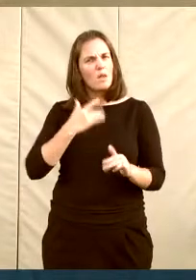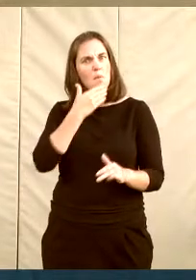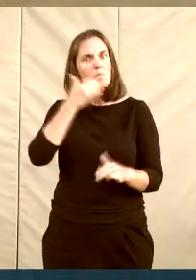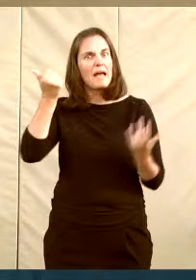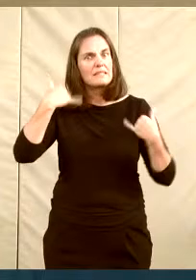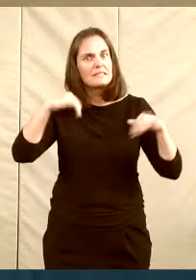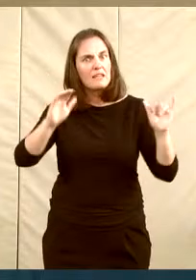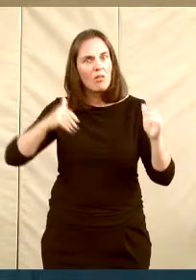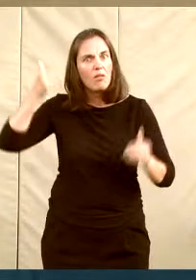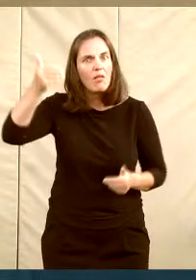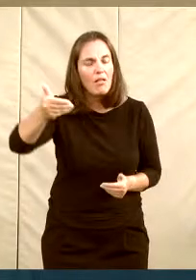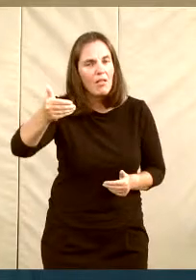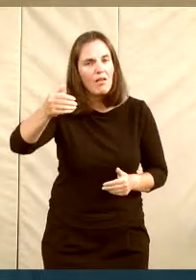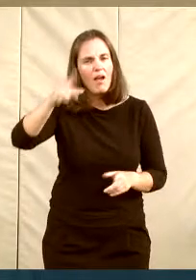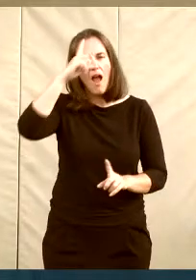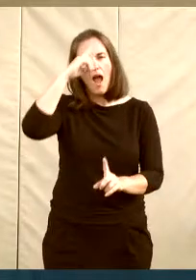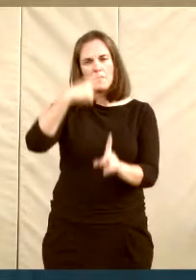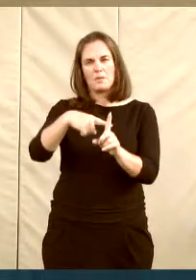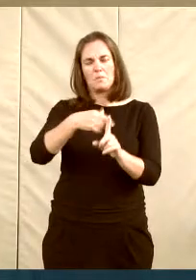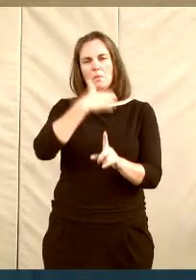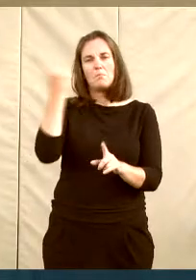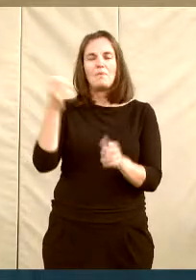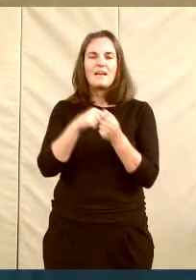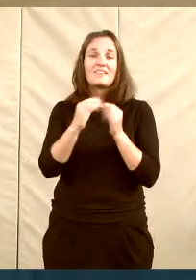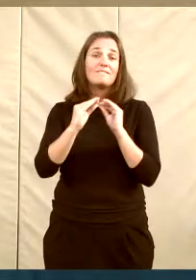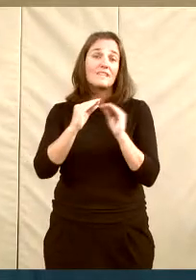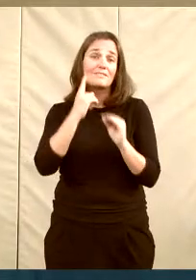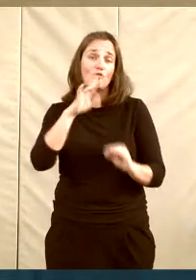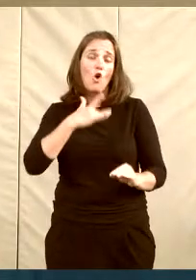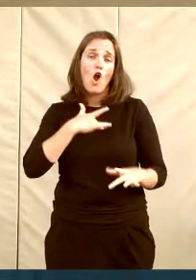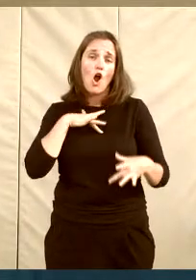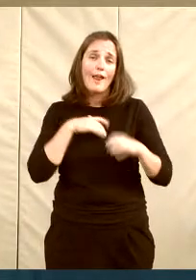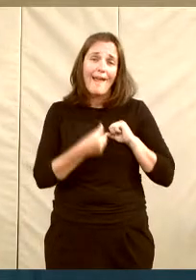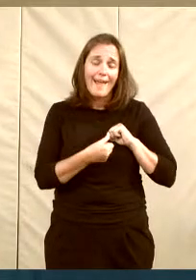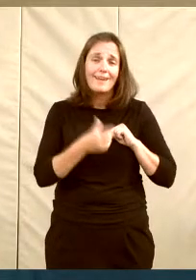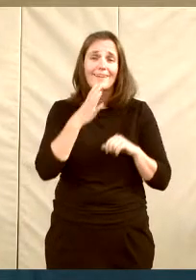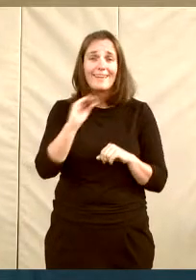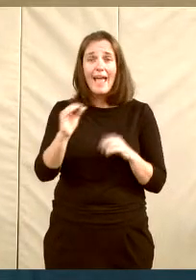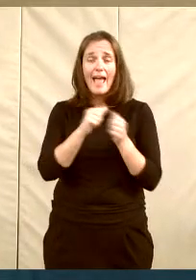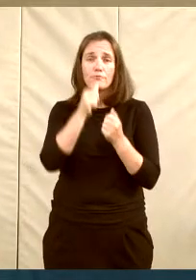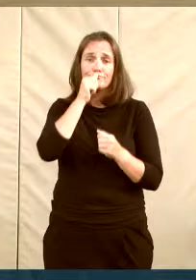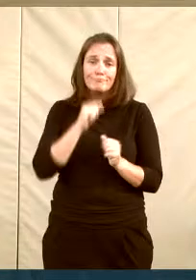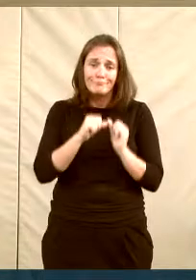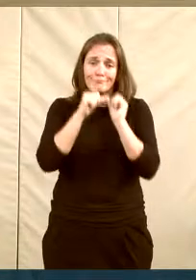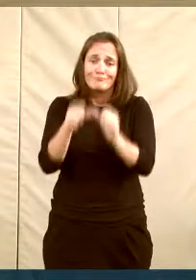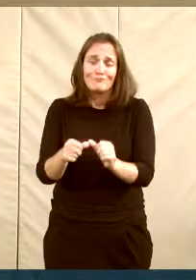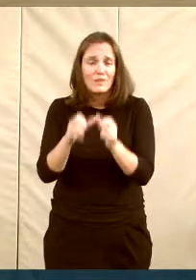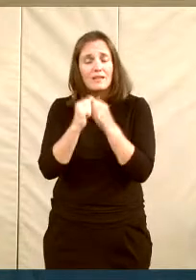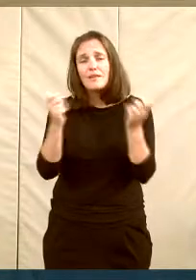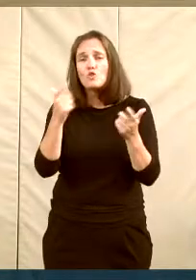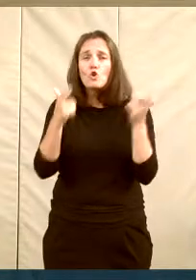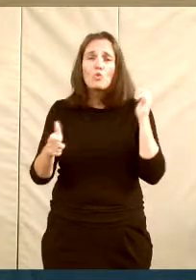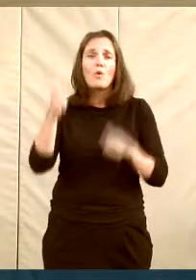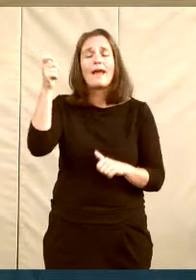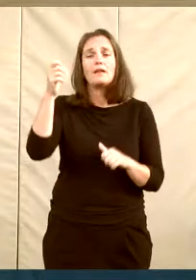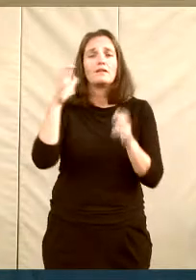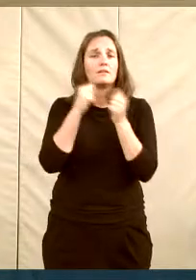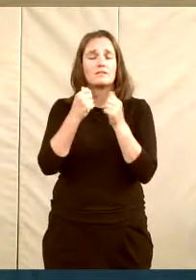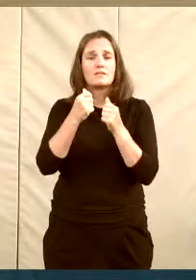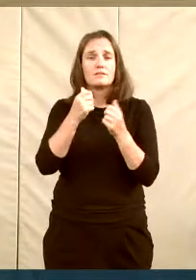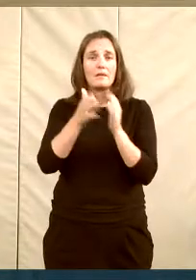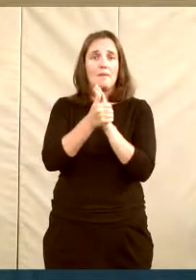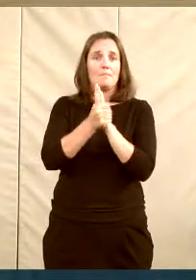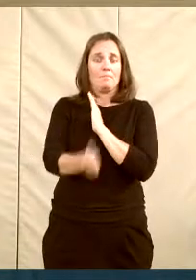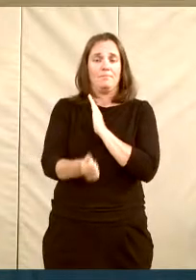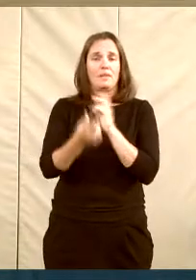Optimism has been the best remedy for heartache, and resilience and courage have been the greatest soldiers and are pressed to keep moving